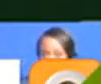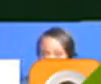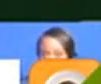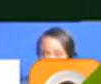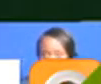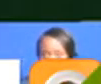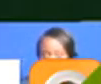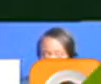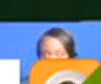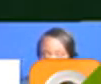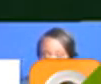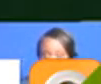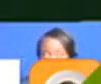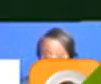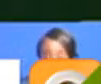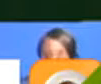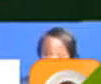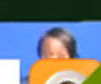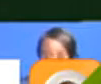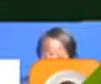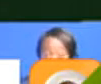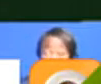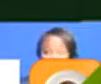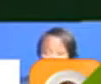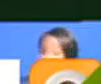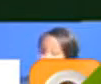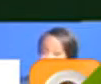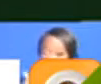spoken that loudly on the unity of the nation.